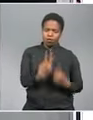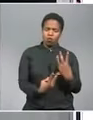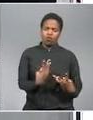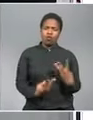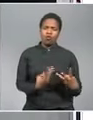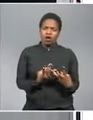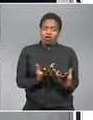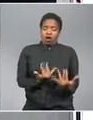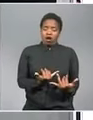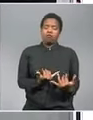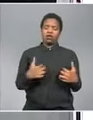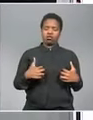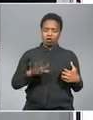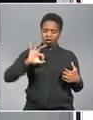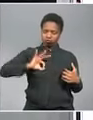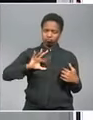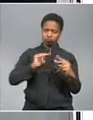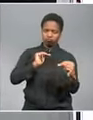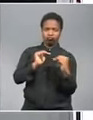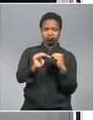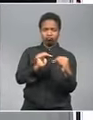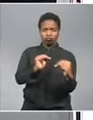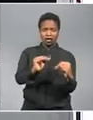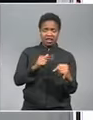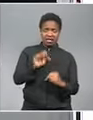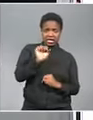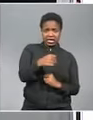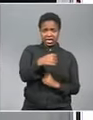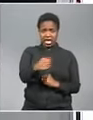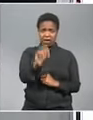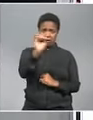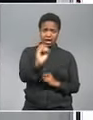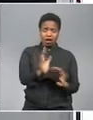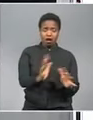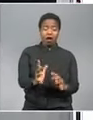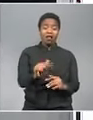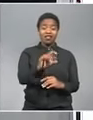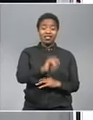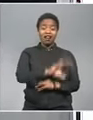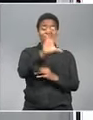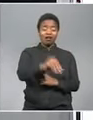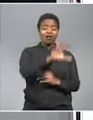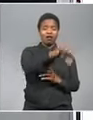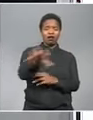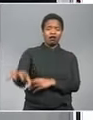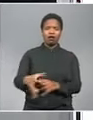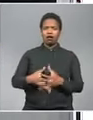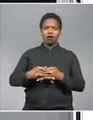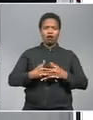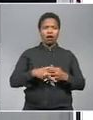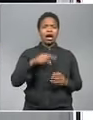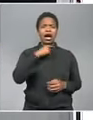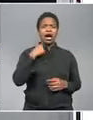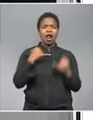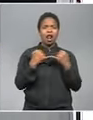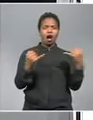posts for now to give wage talks a chance. Services have been severely disrupted across the country, with some taxpayers unable to meet the